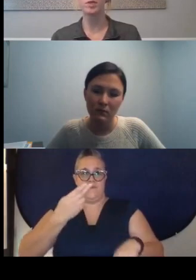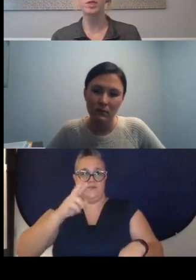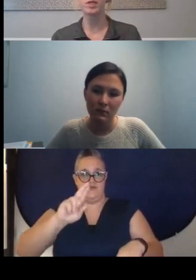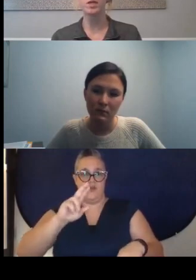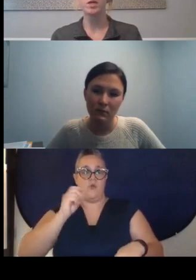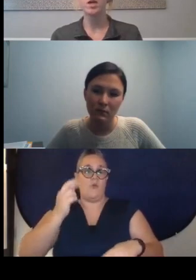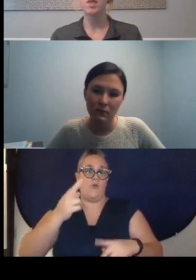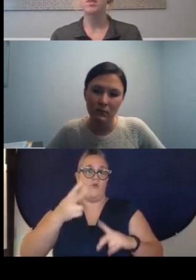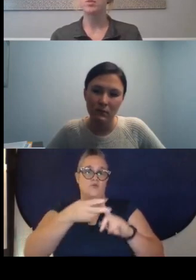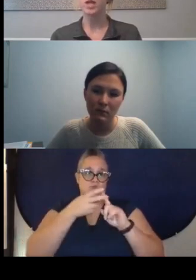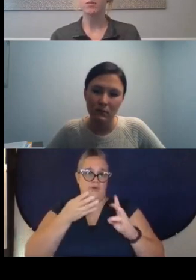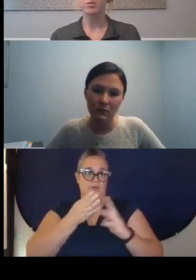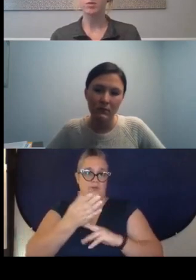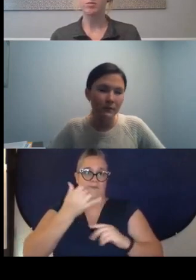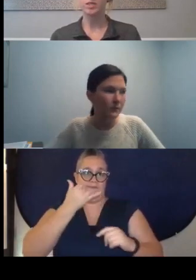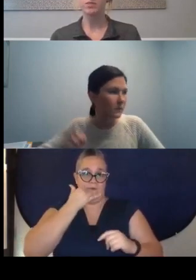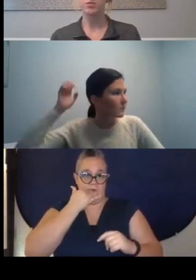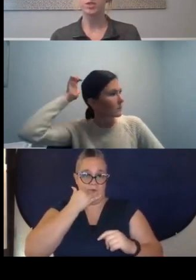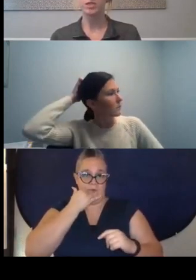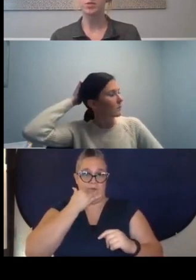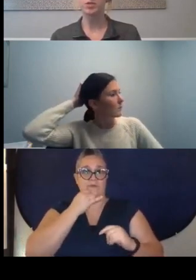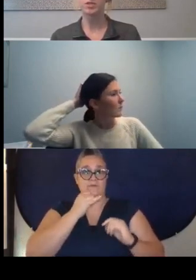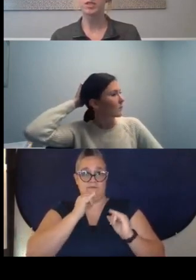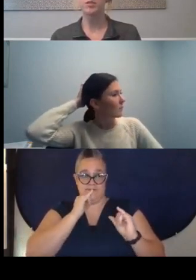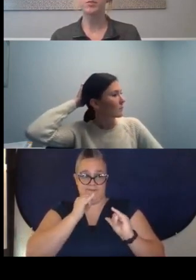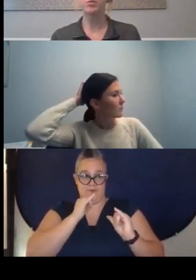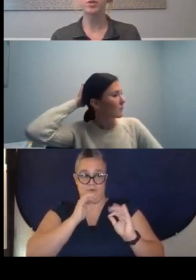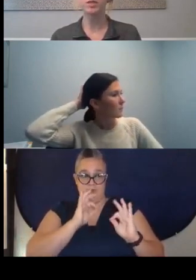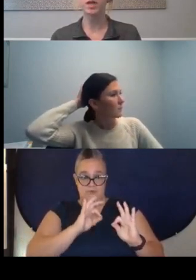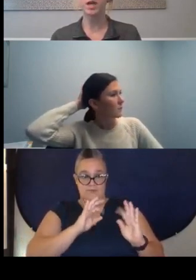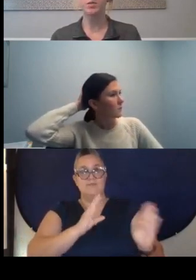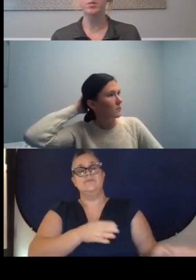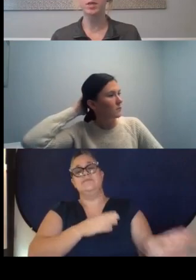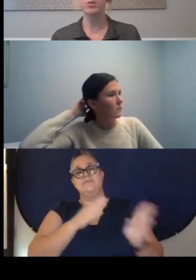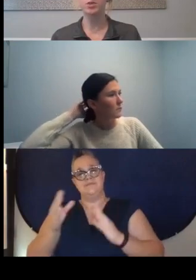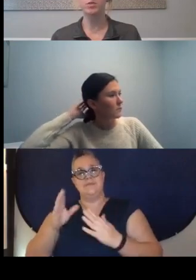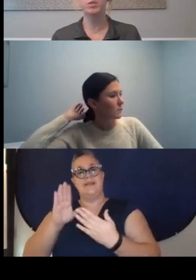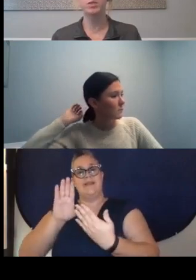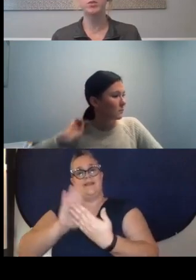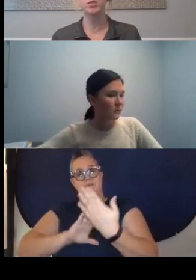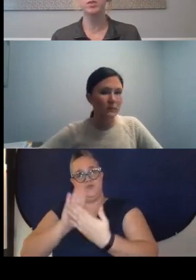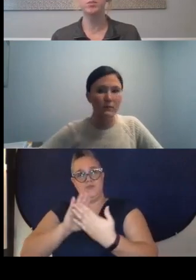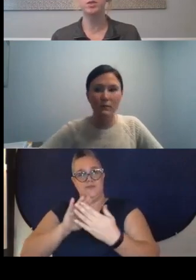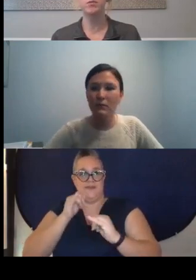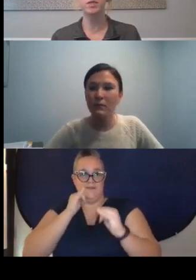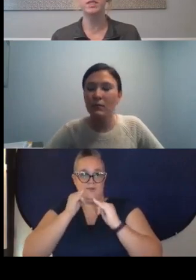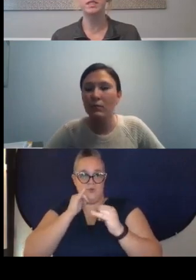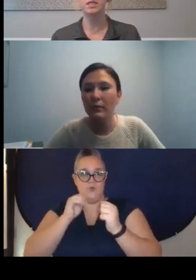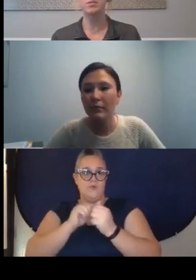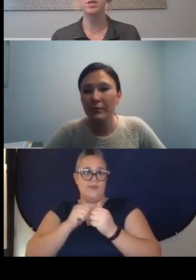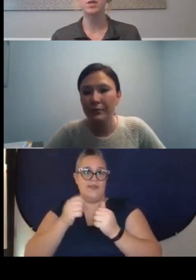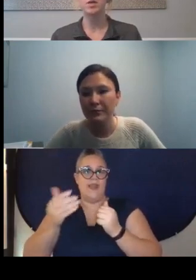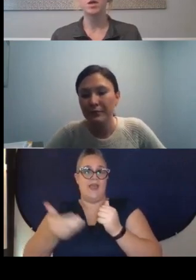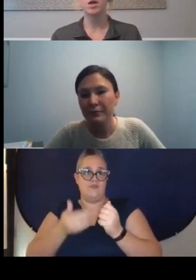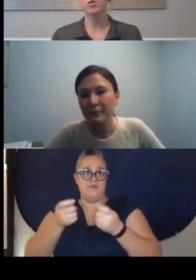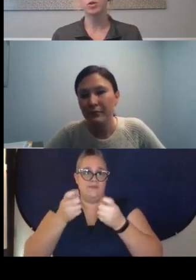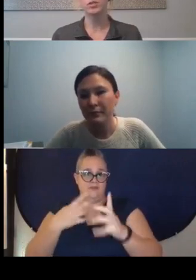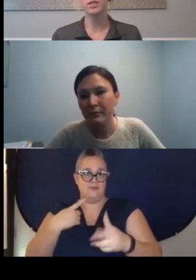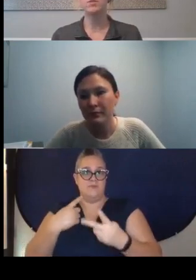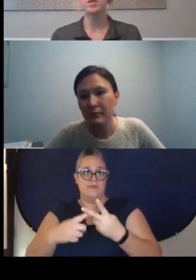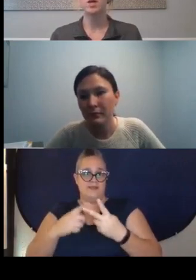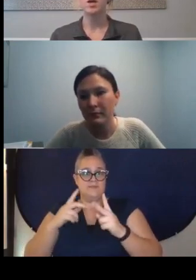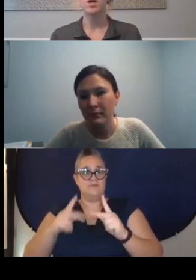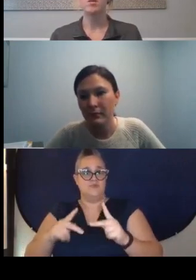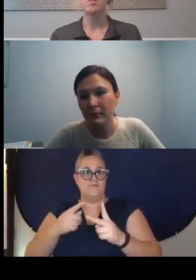phone typically. And then we'd have you come in for an in-person interview with the hiring manager and potentially somebody from his team or